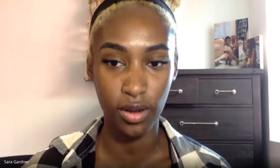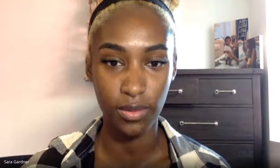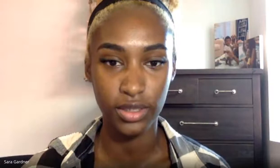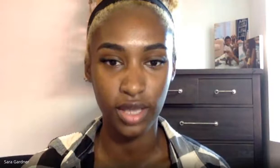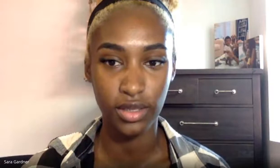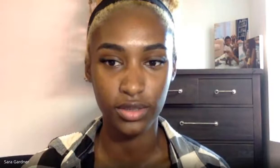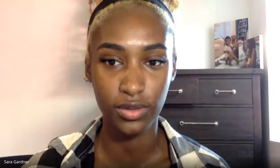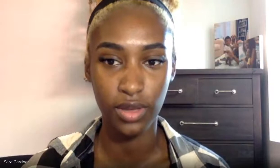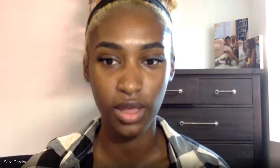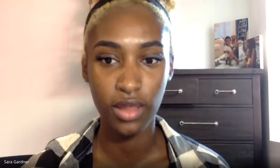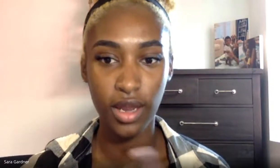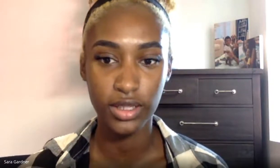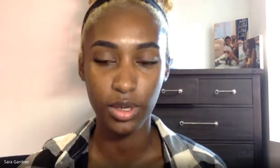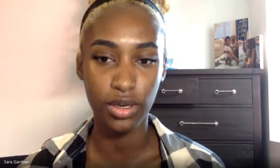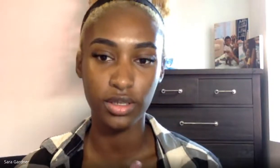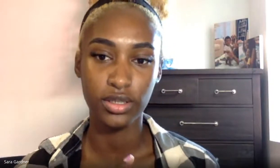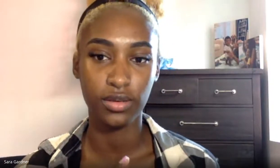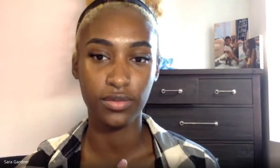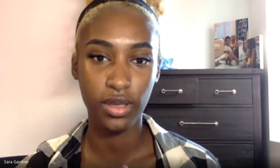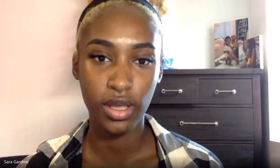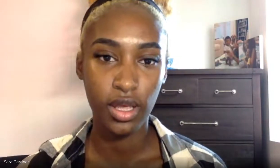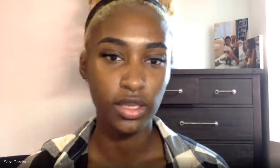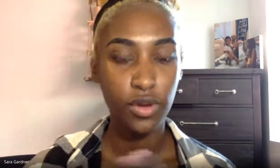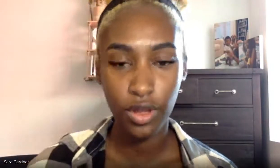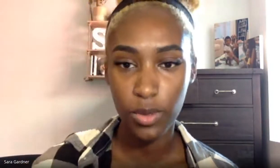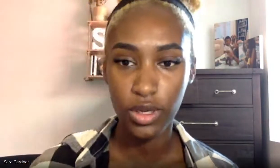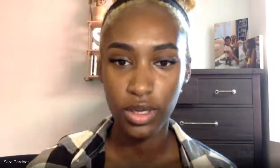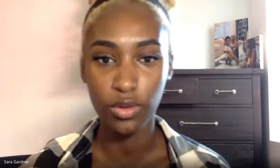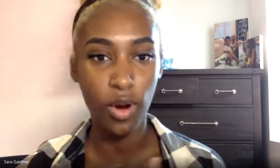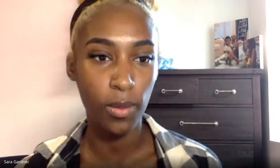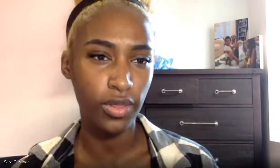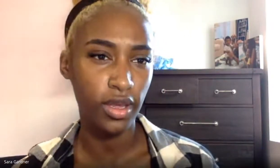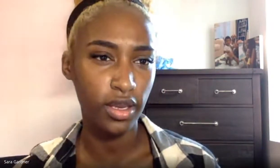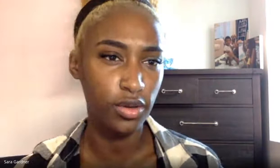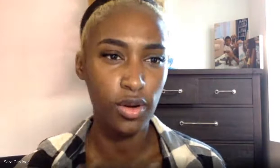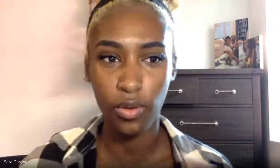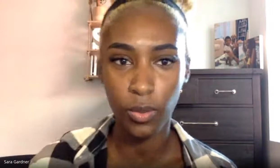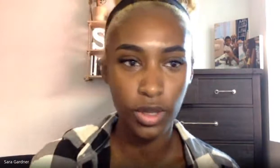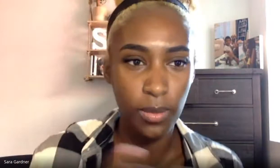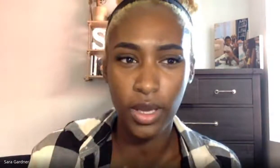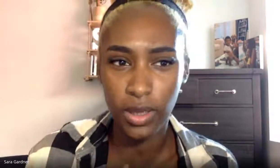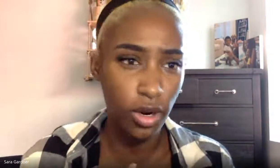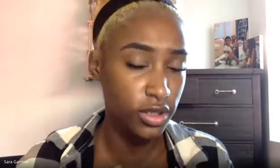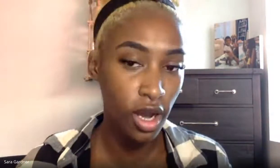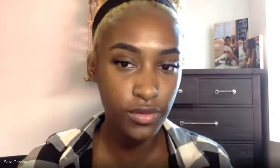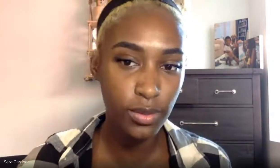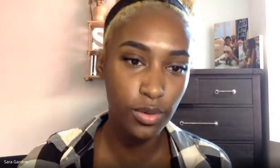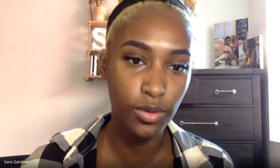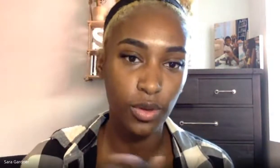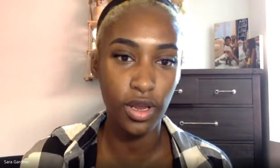relate exactly to that experience of, it's for the community, you grew up with it, will it make someone